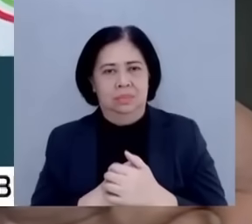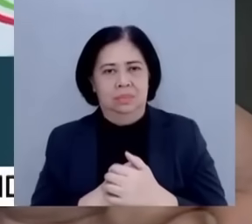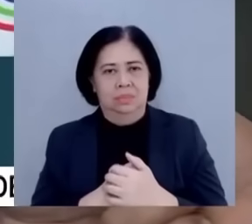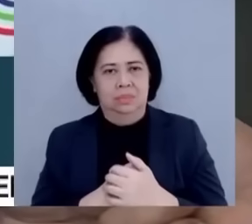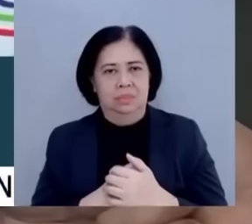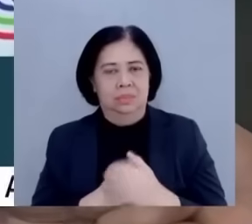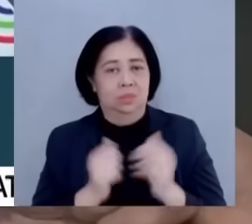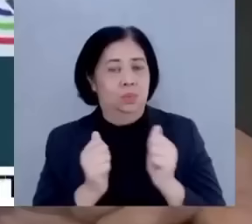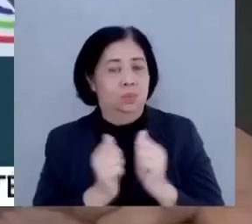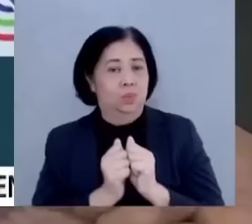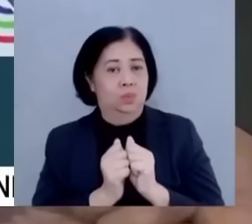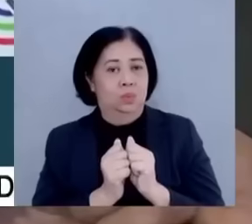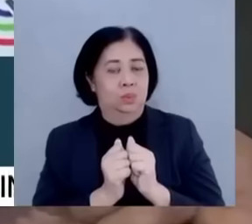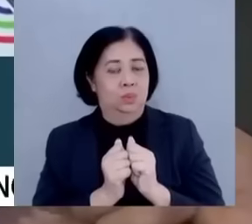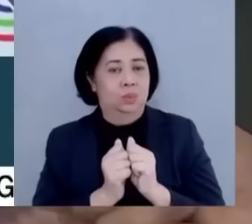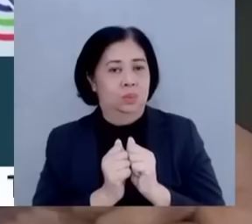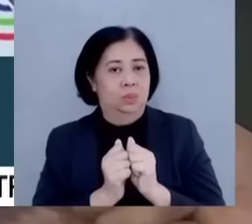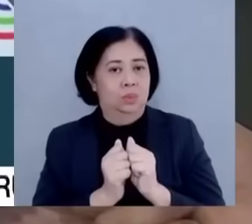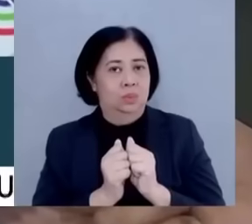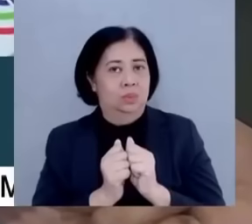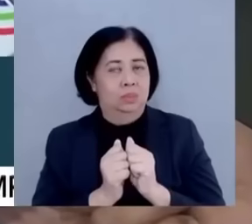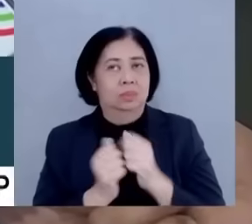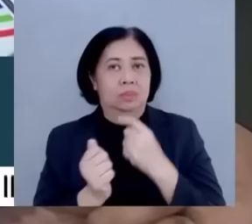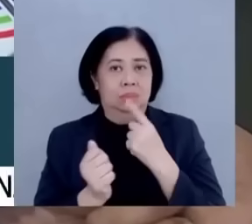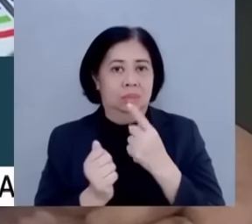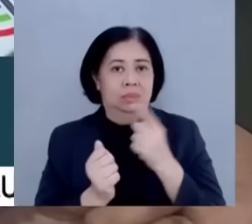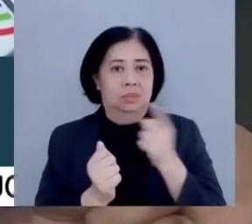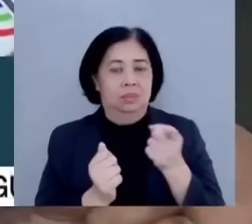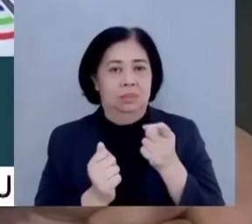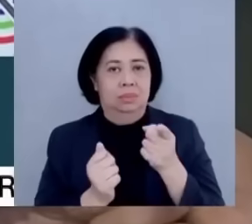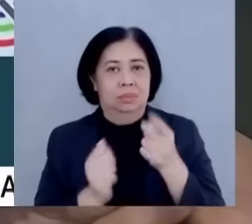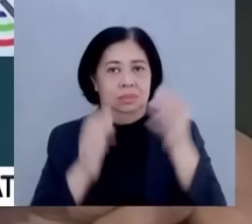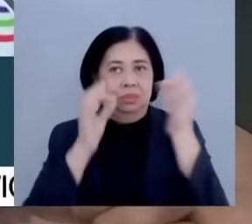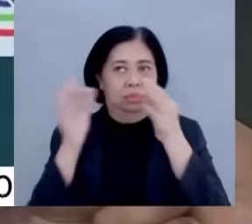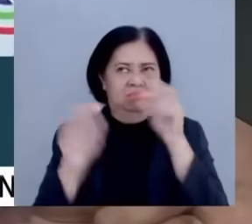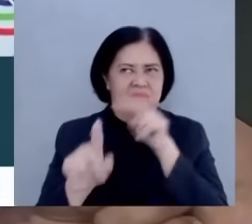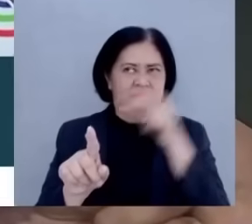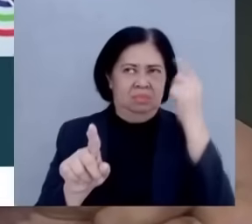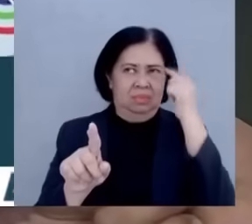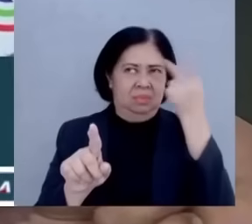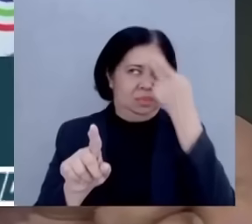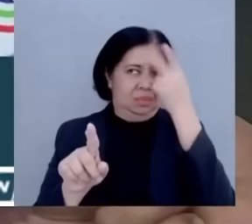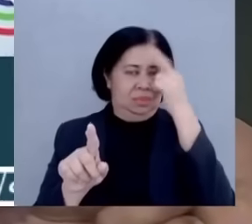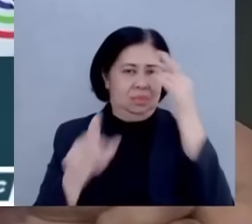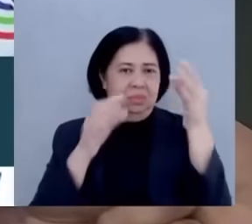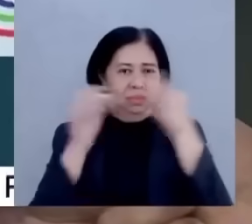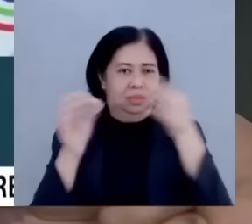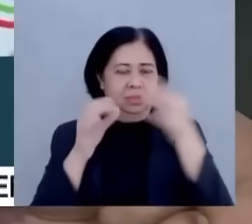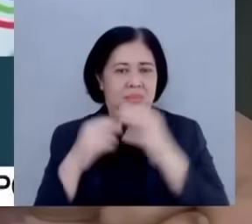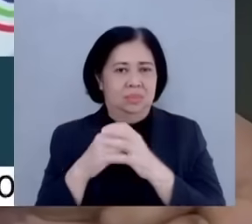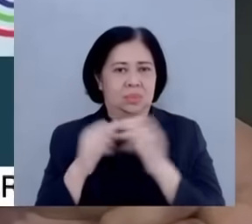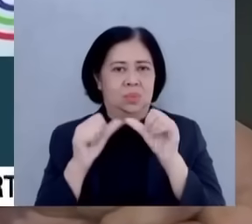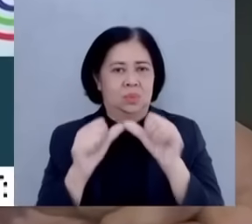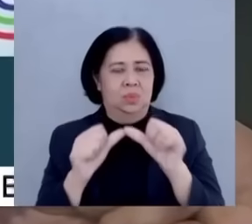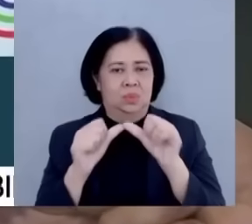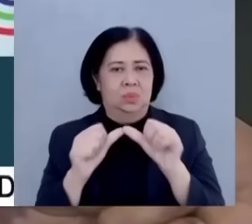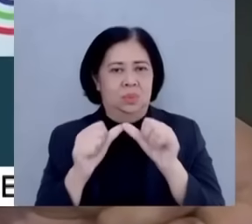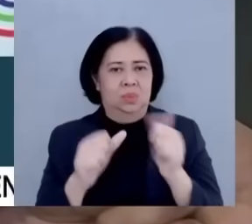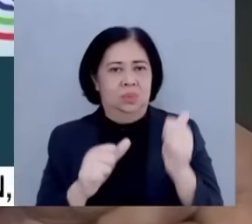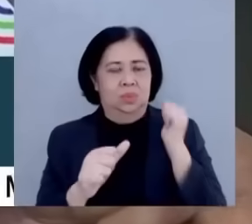with the assumption that he is a drug addict because he continuously